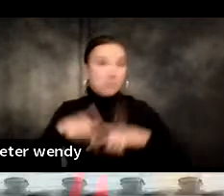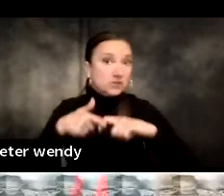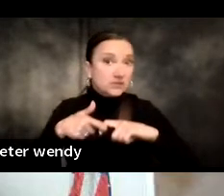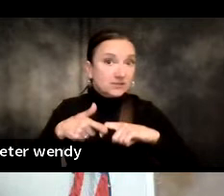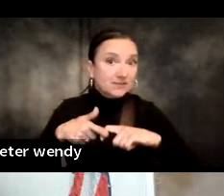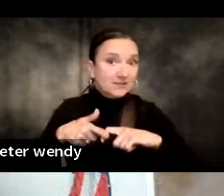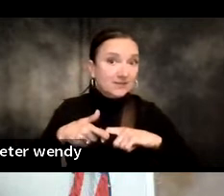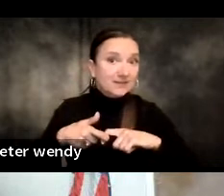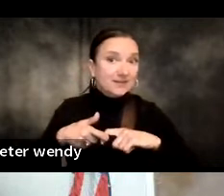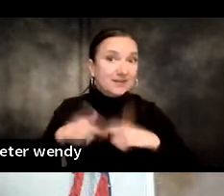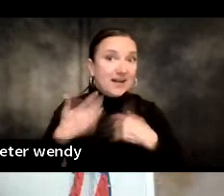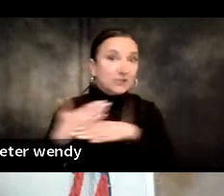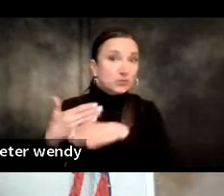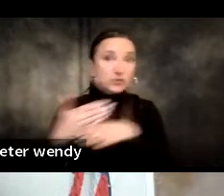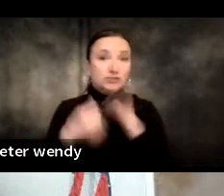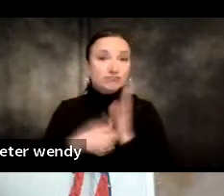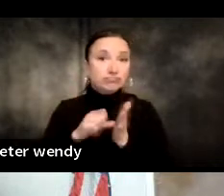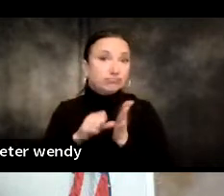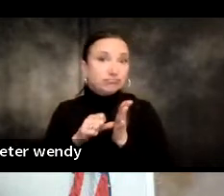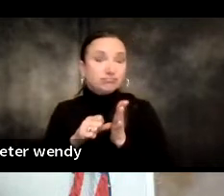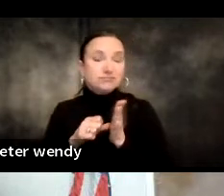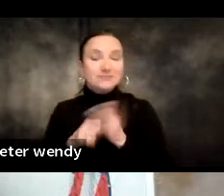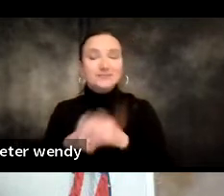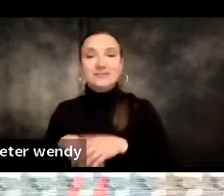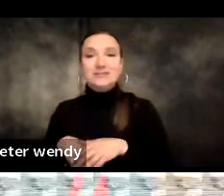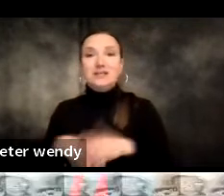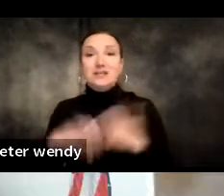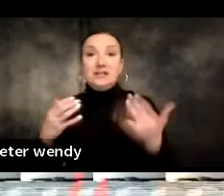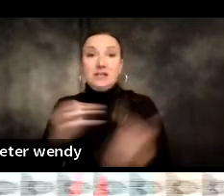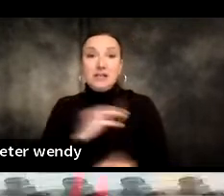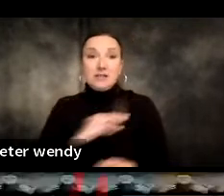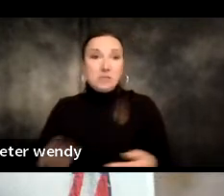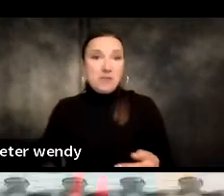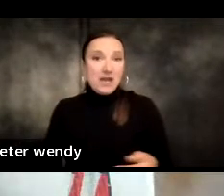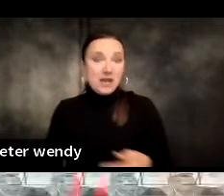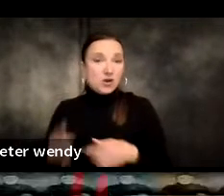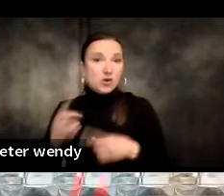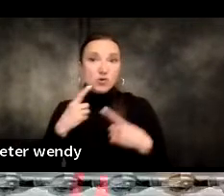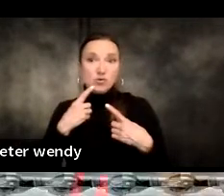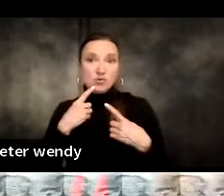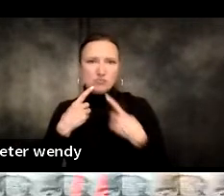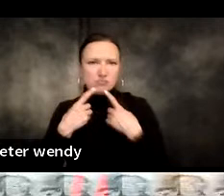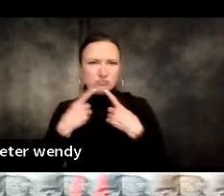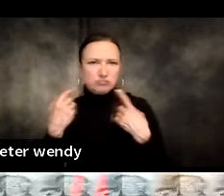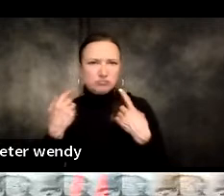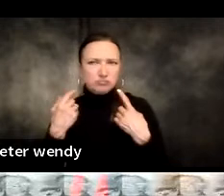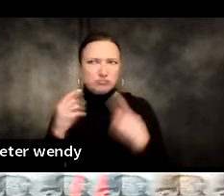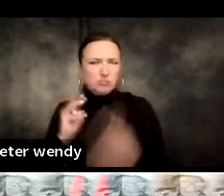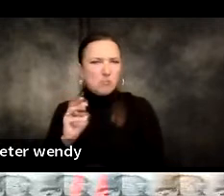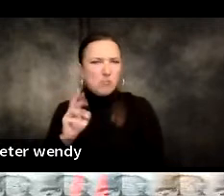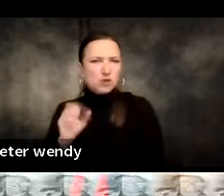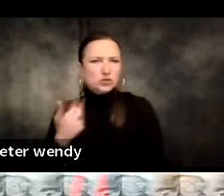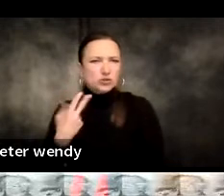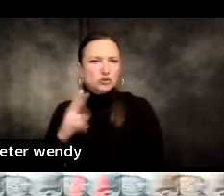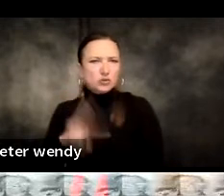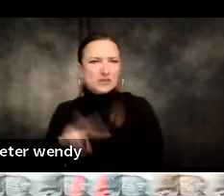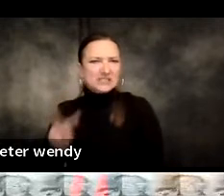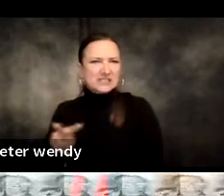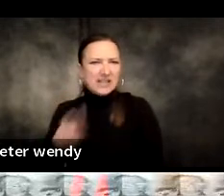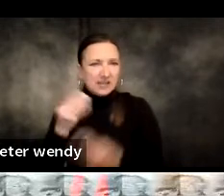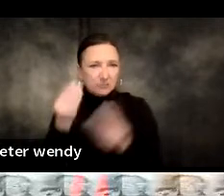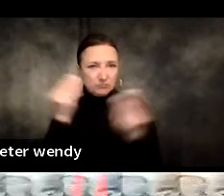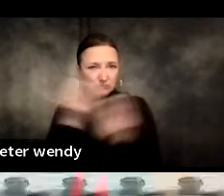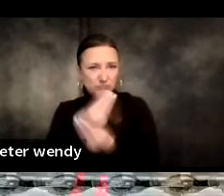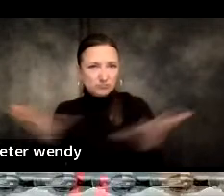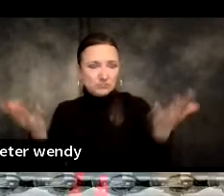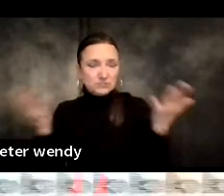just wanted to share the highlights. So with regards to where we are, the mayor released her budget to council on March 22nd. There have been a number